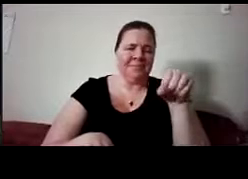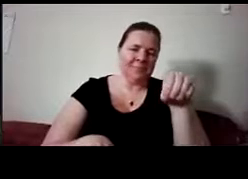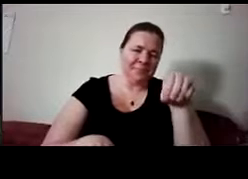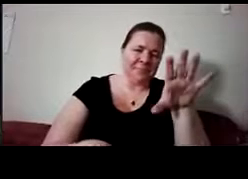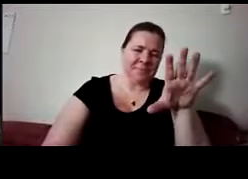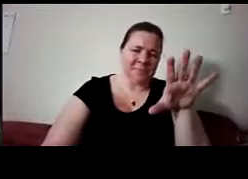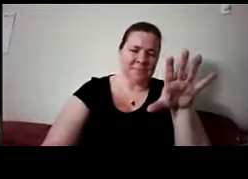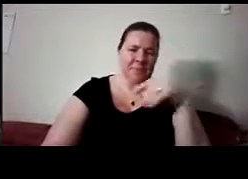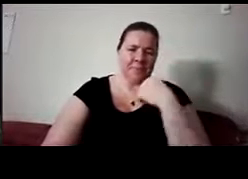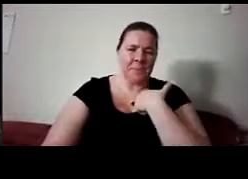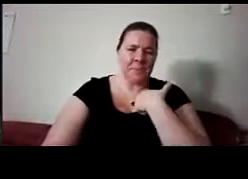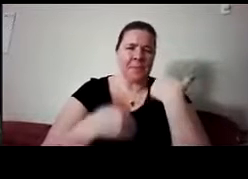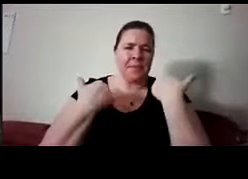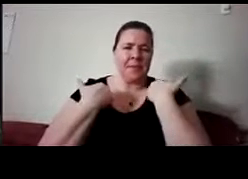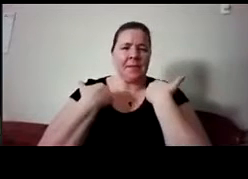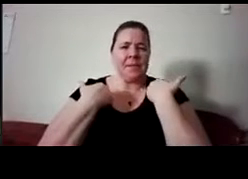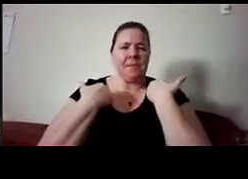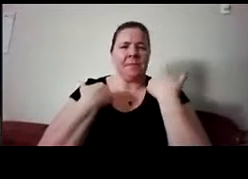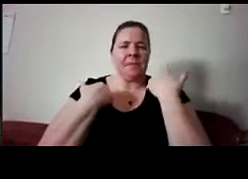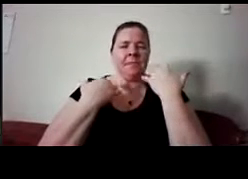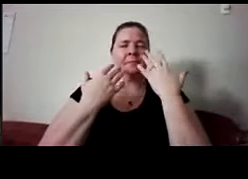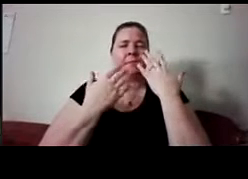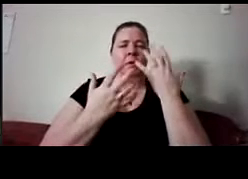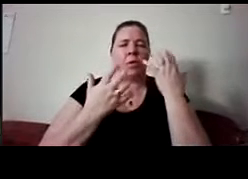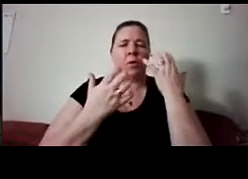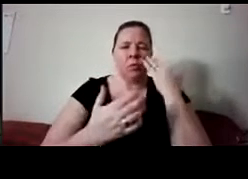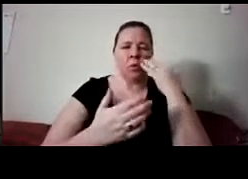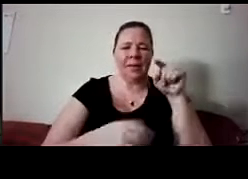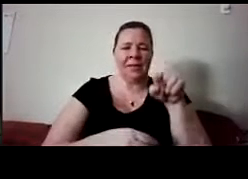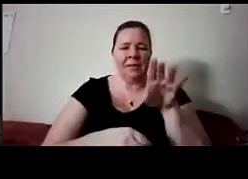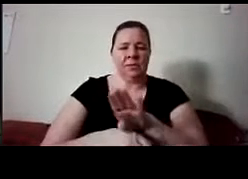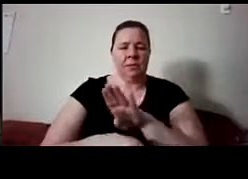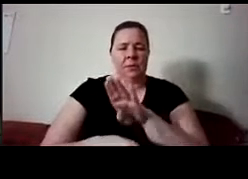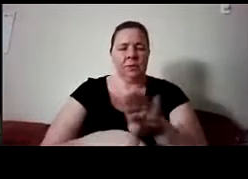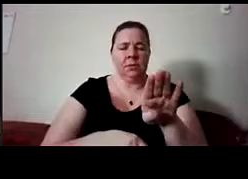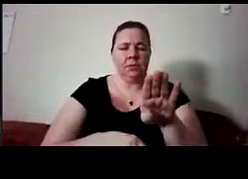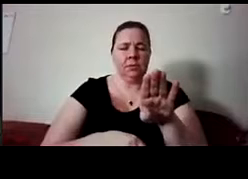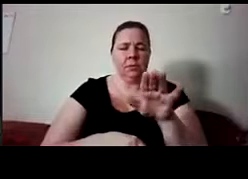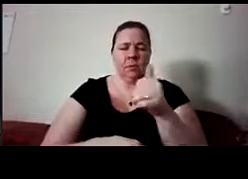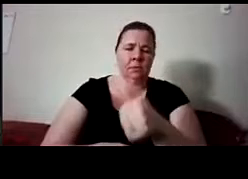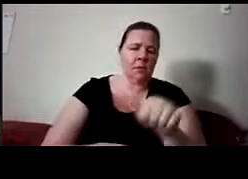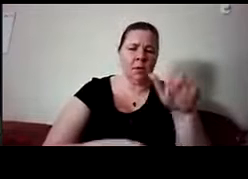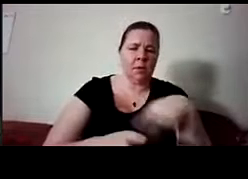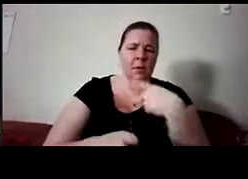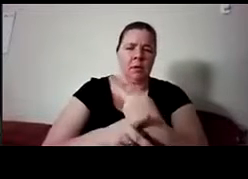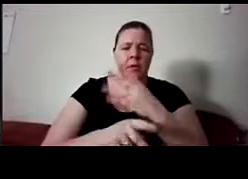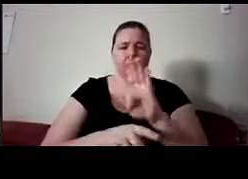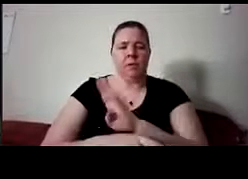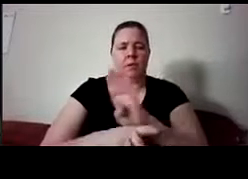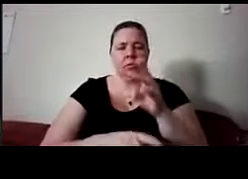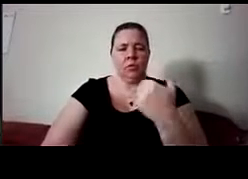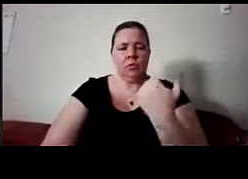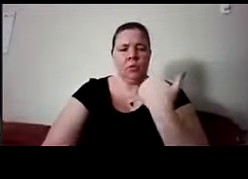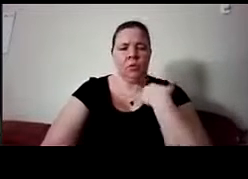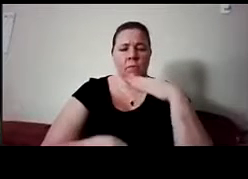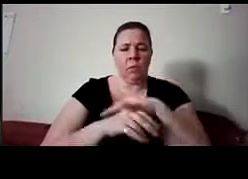Please, okay. I want to know, this business, is it any type of business that you have that is